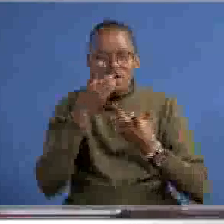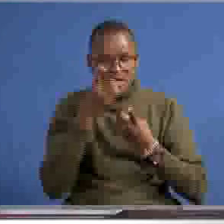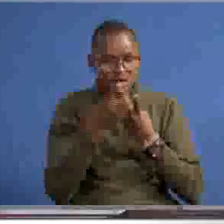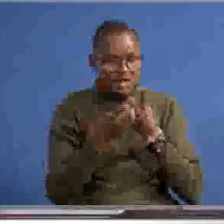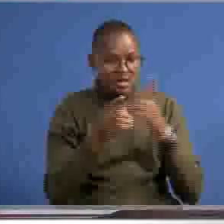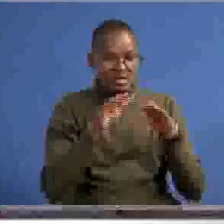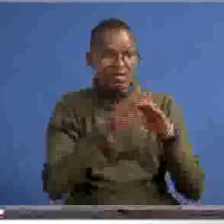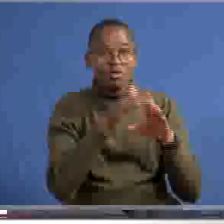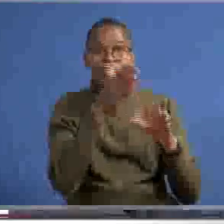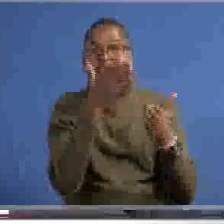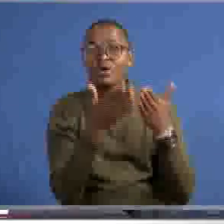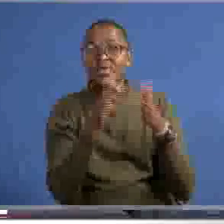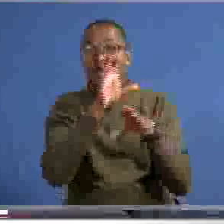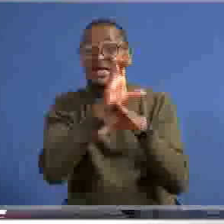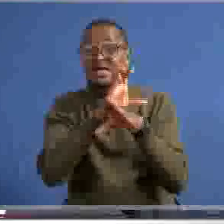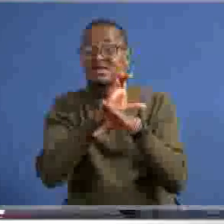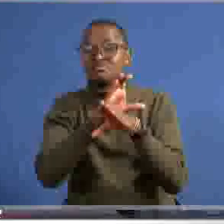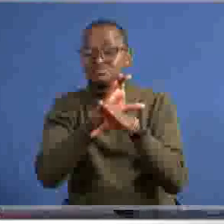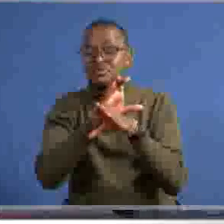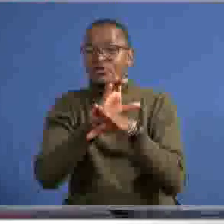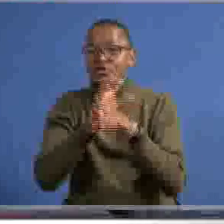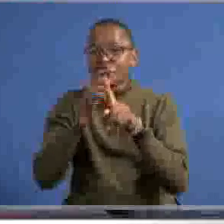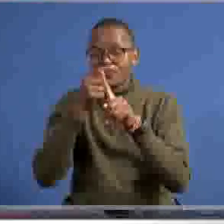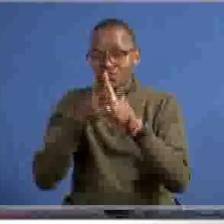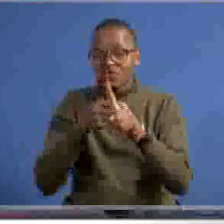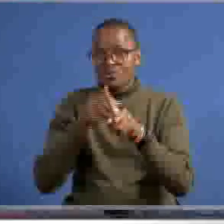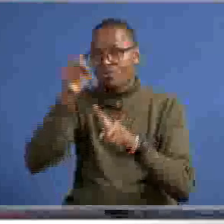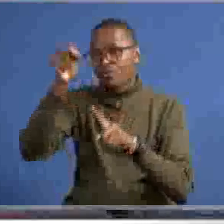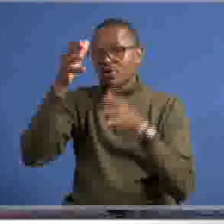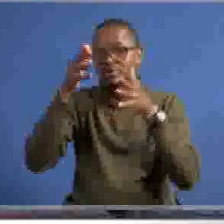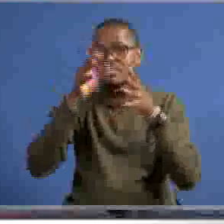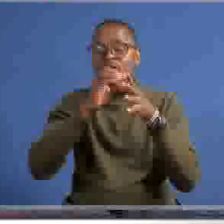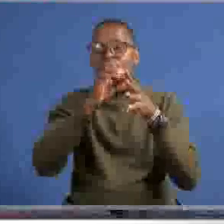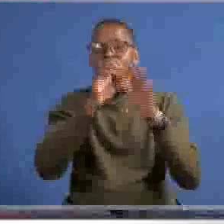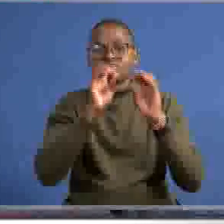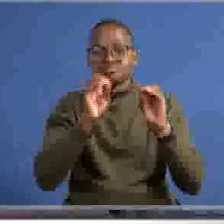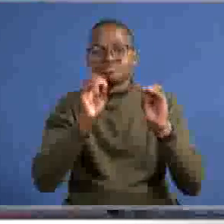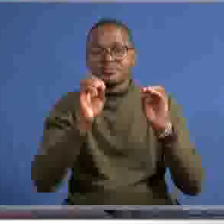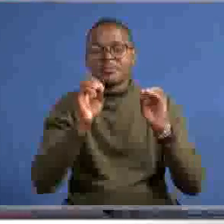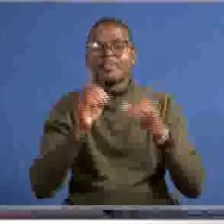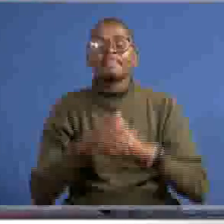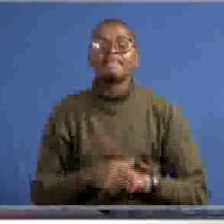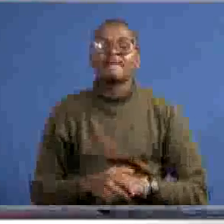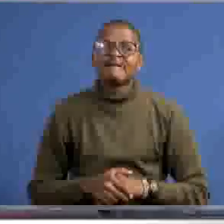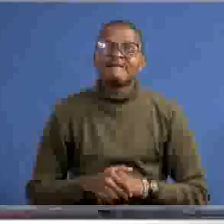on where the church should accept tides from politicians or Lords take Salah LeClair utility